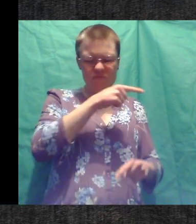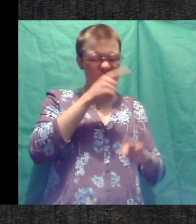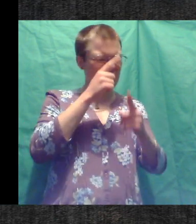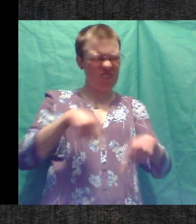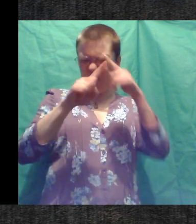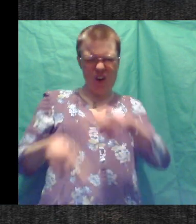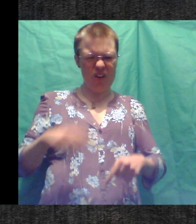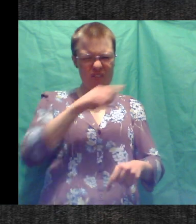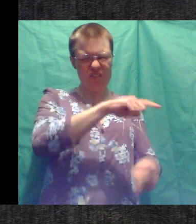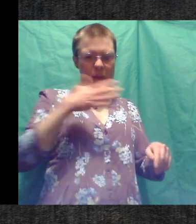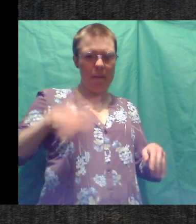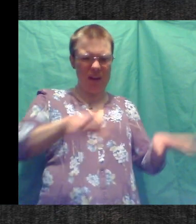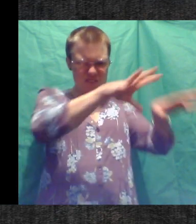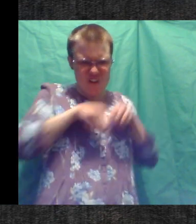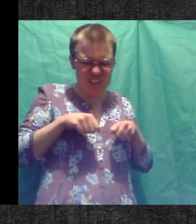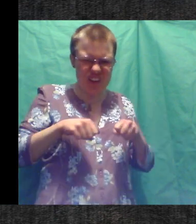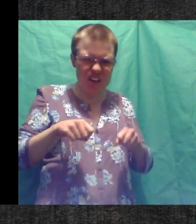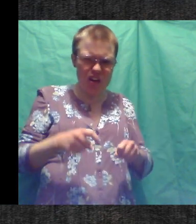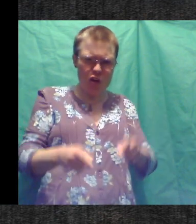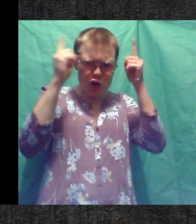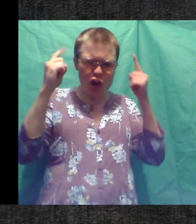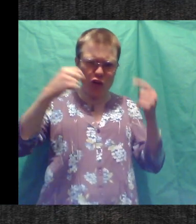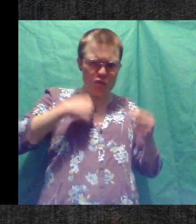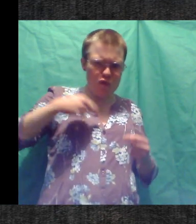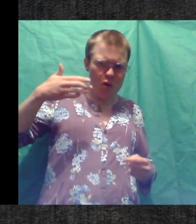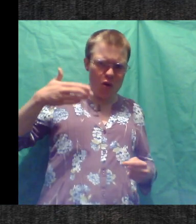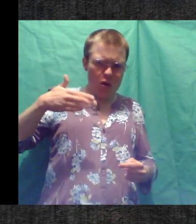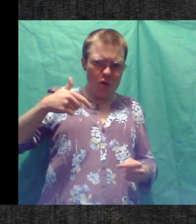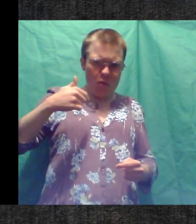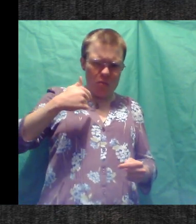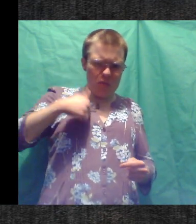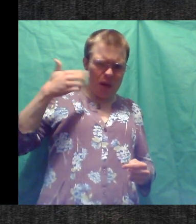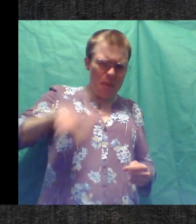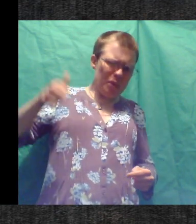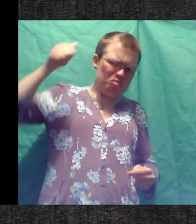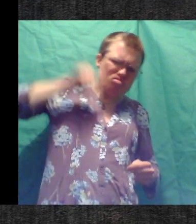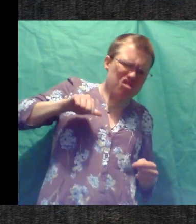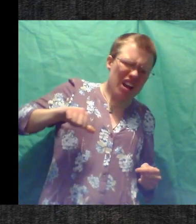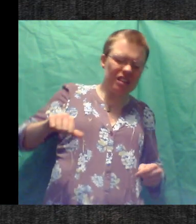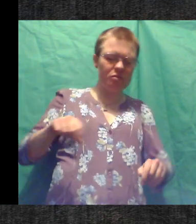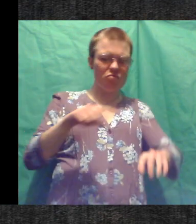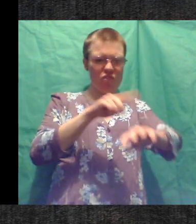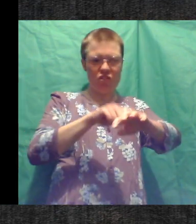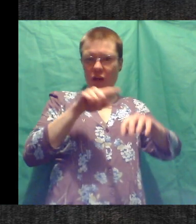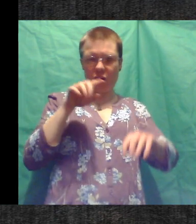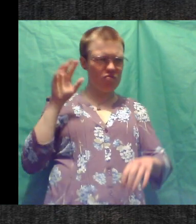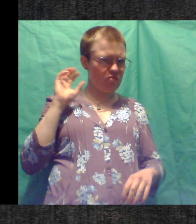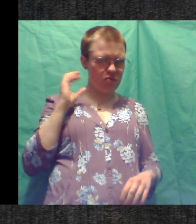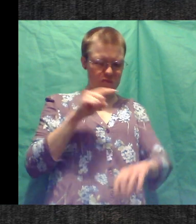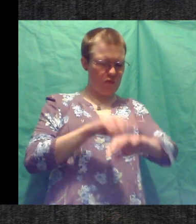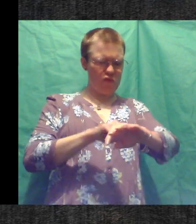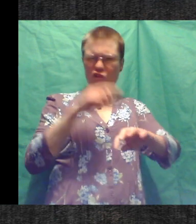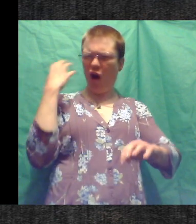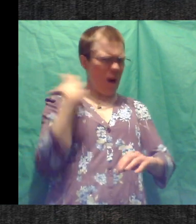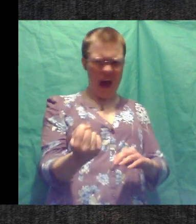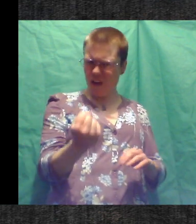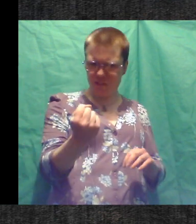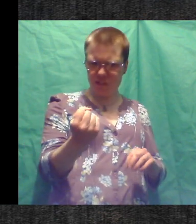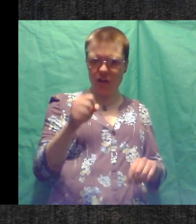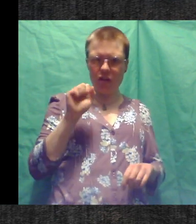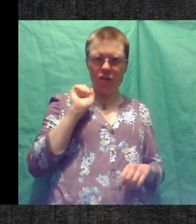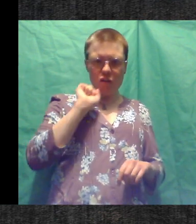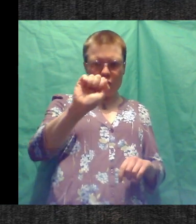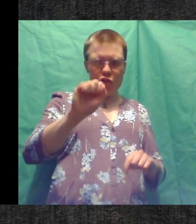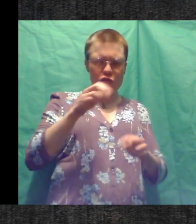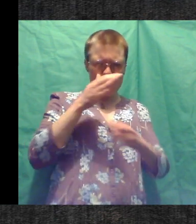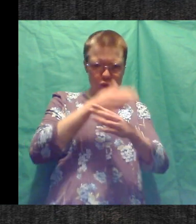She's under arrest. Colonel, you double-crossed me. Snake, there's no time for that. Right now, your job is